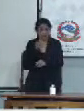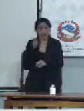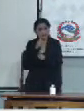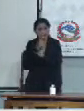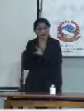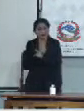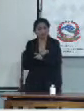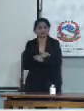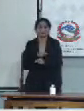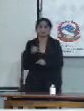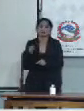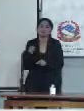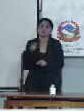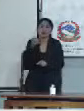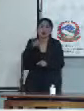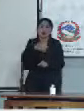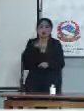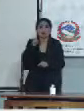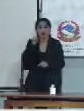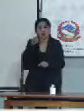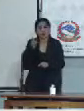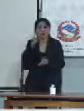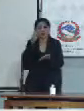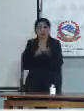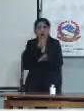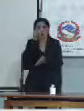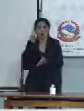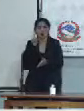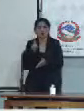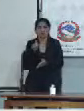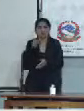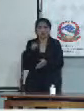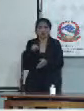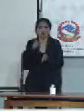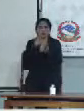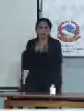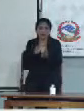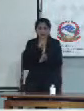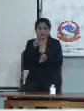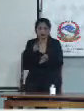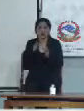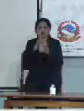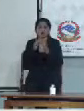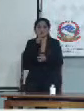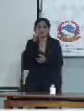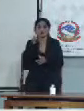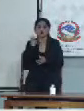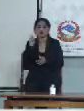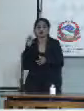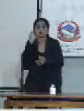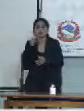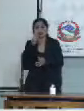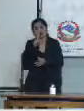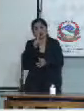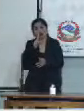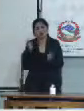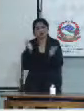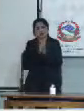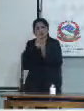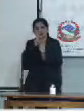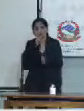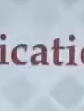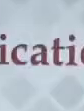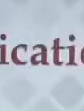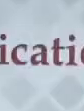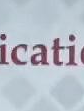So we can take one question from floor, one from Zoom. Thank you so much for timely finishing your